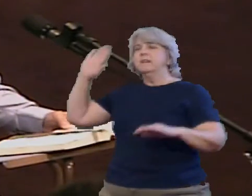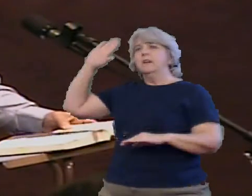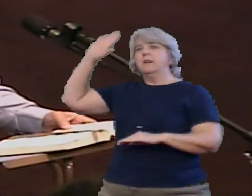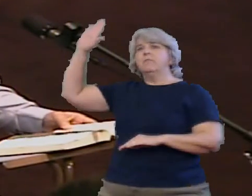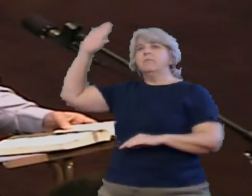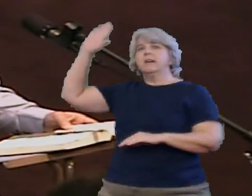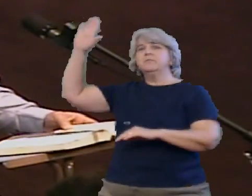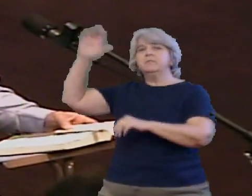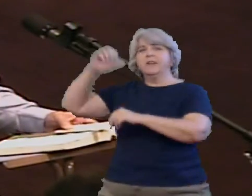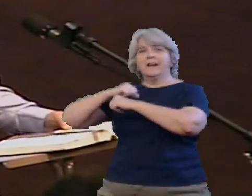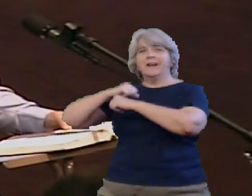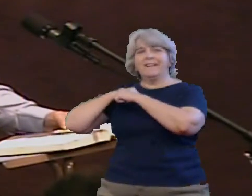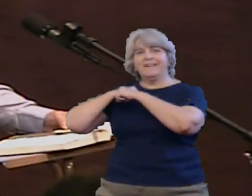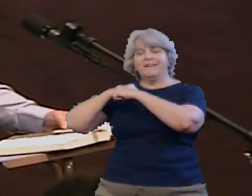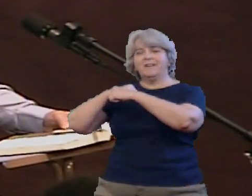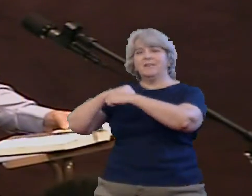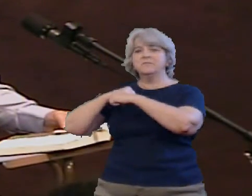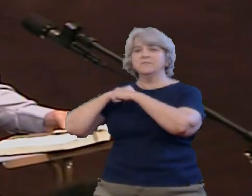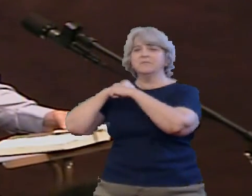of thy